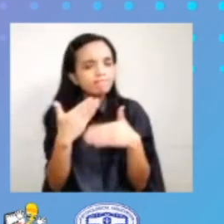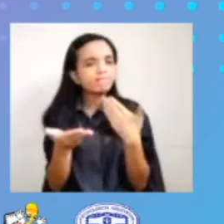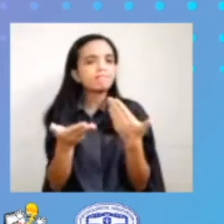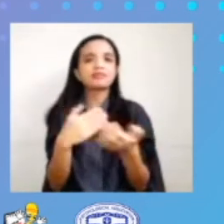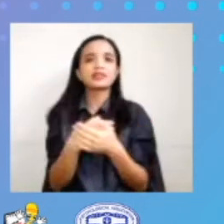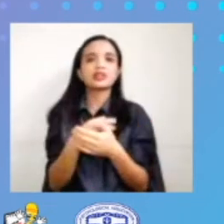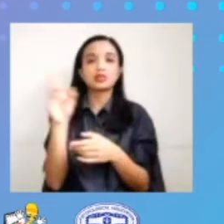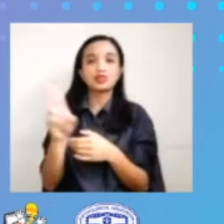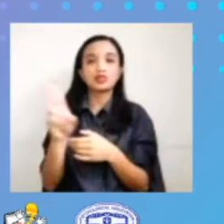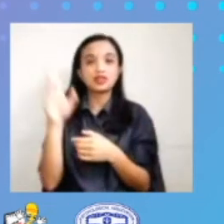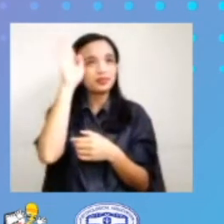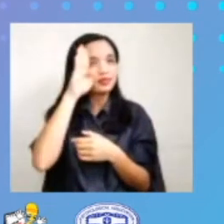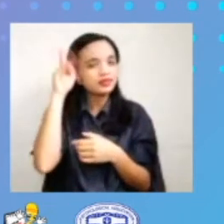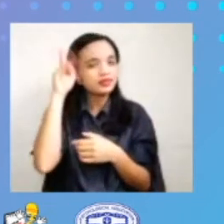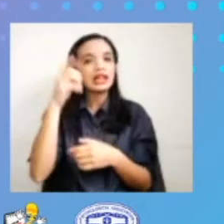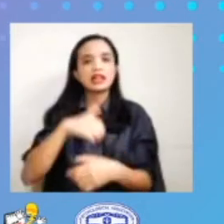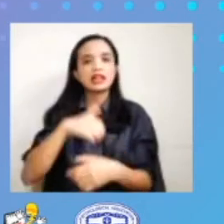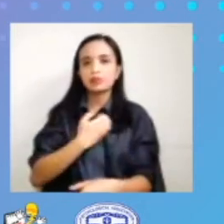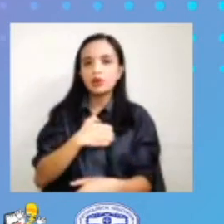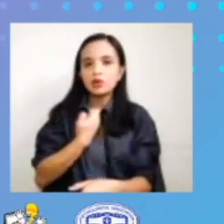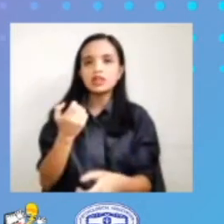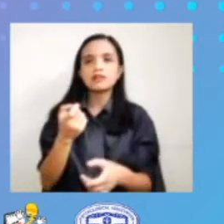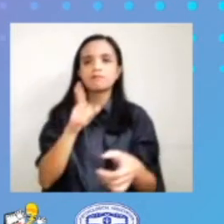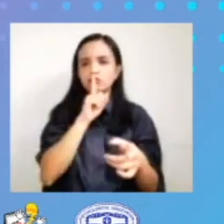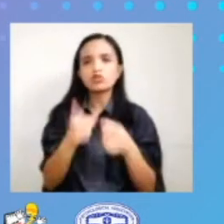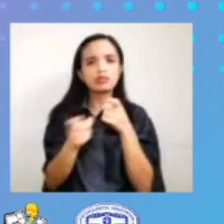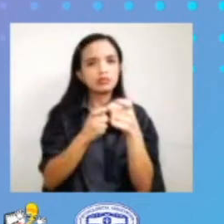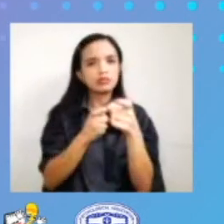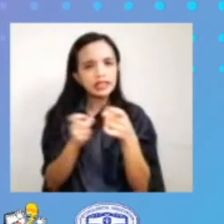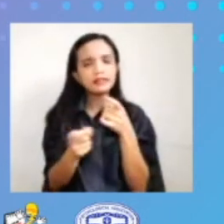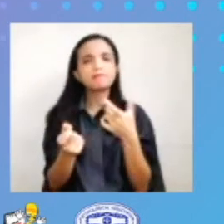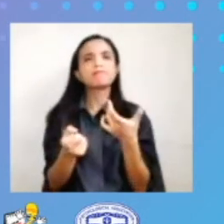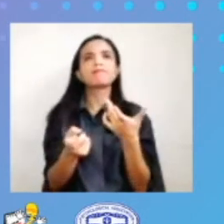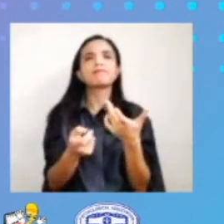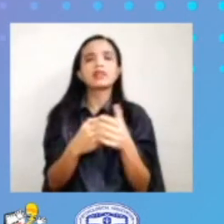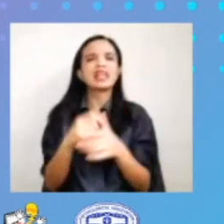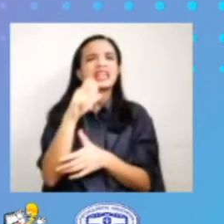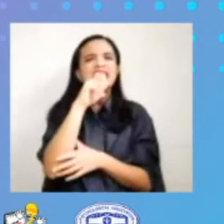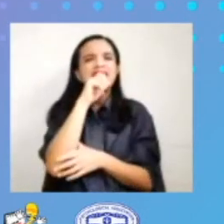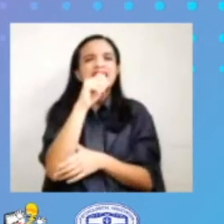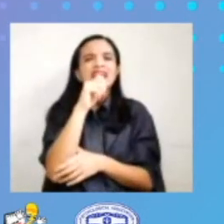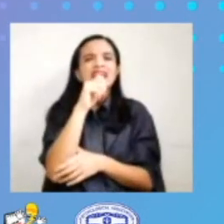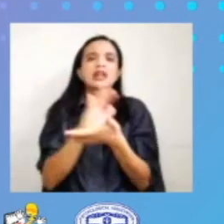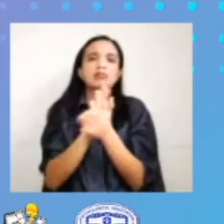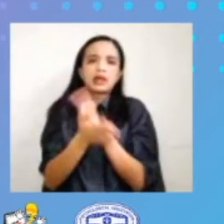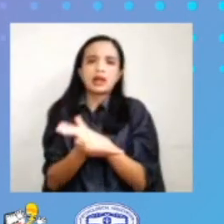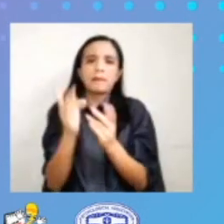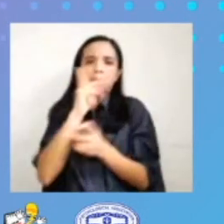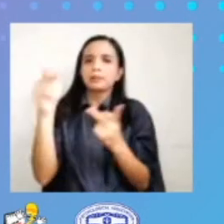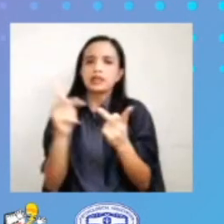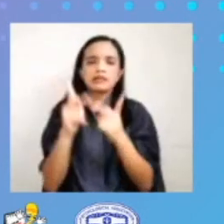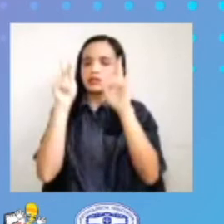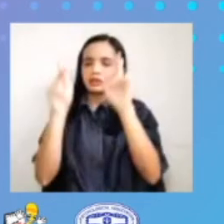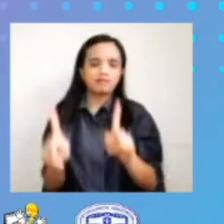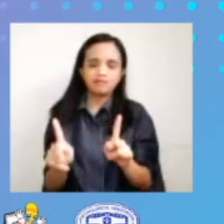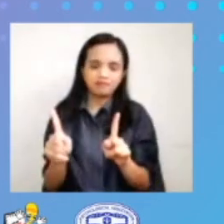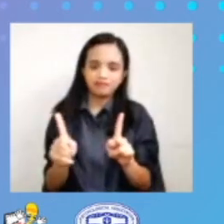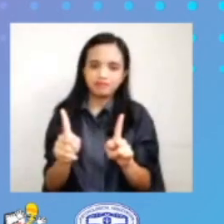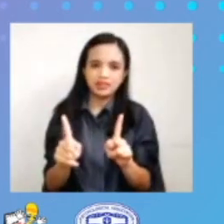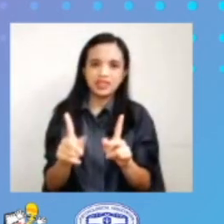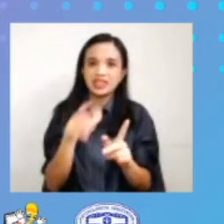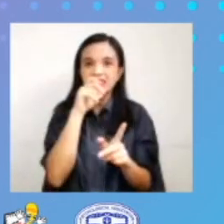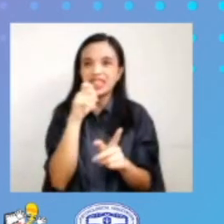are in to avoid body shaming. While the intention of the movement is good, I